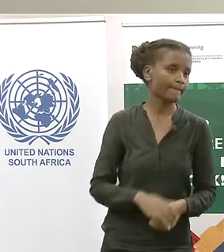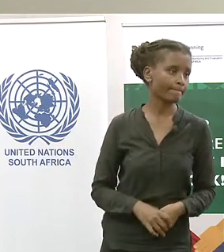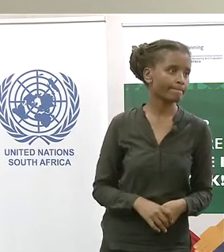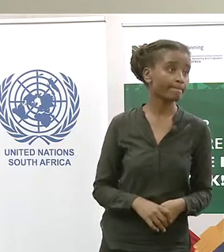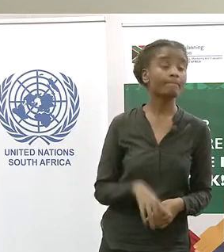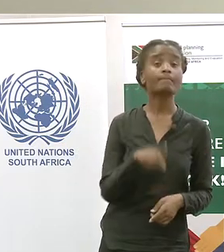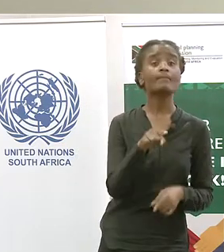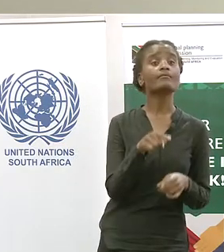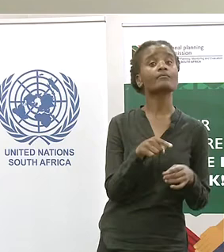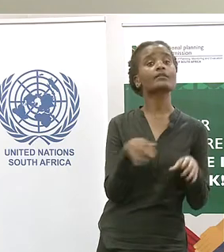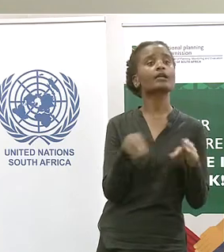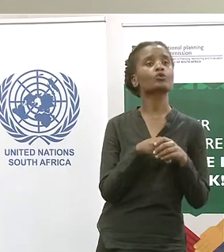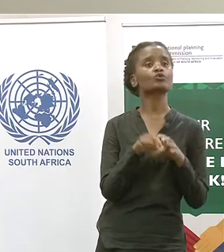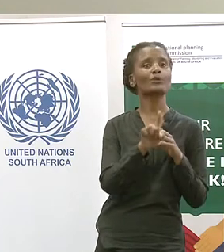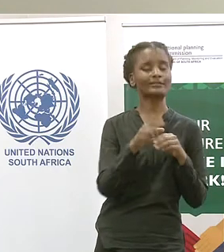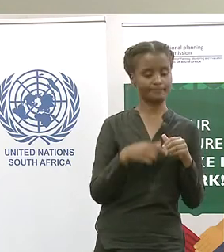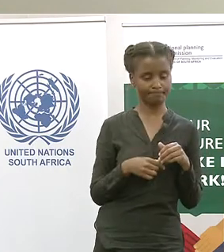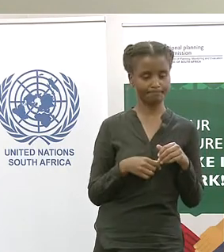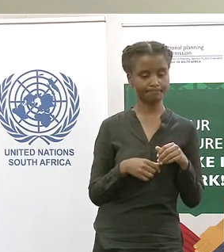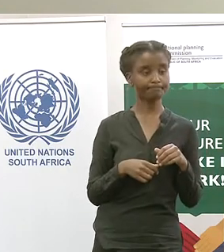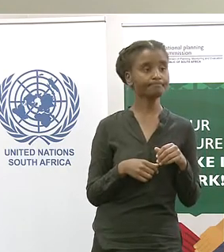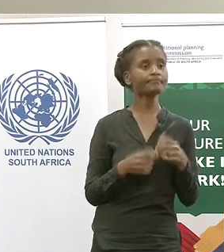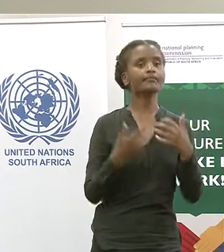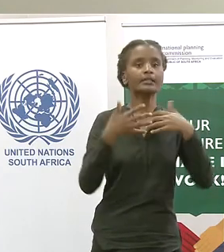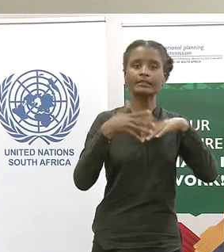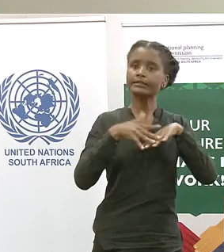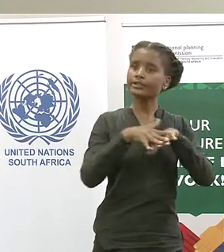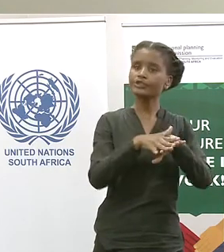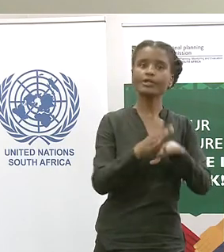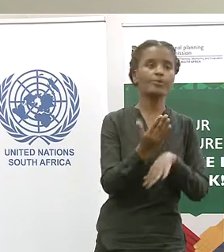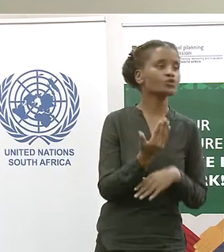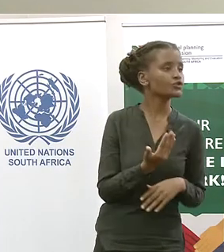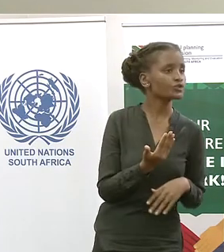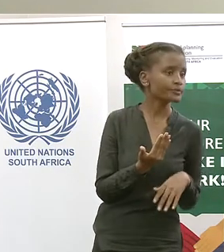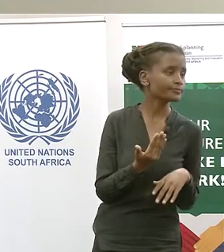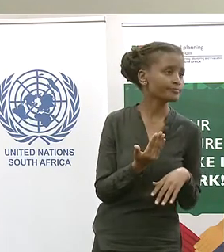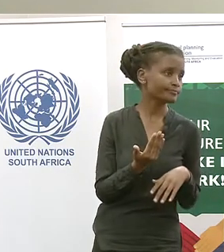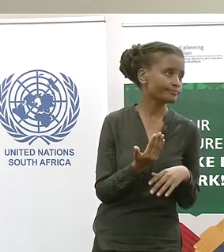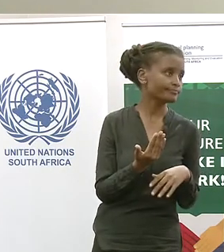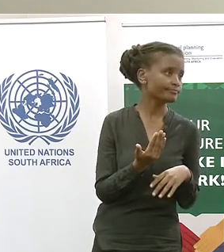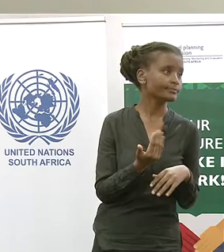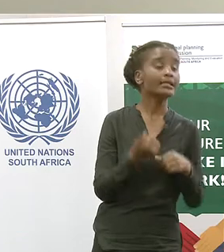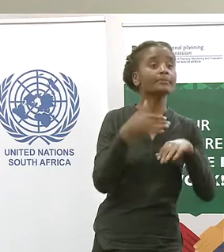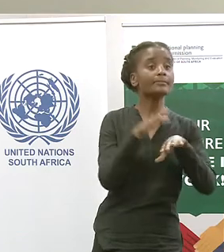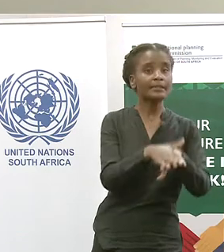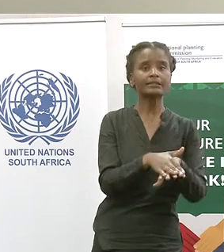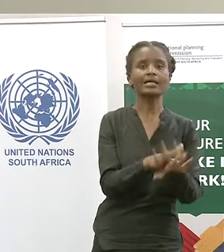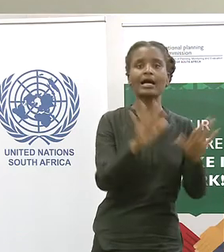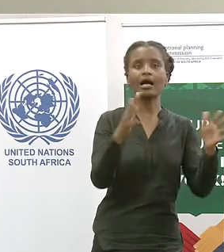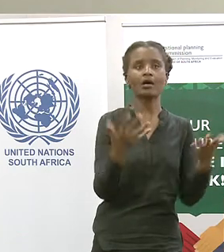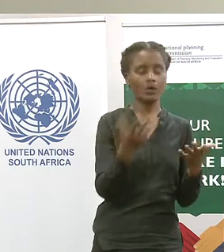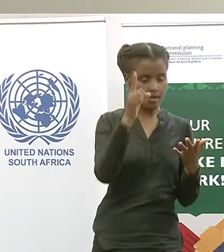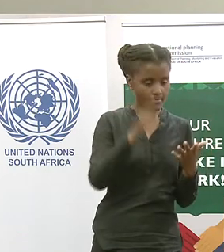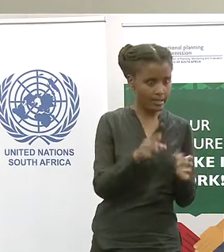an integrative approach to implementation. The integrative approach to implementation must be